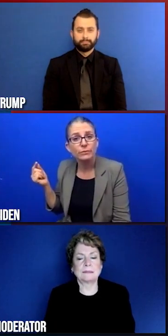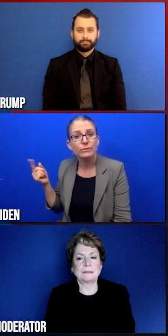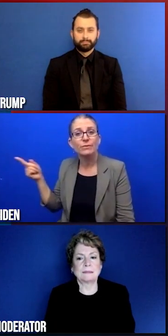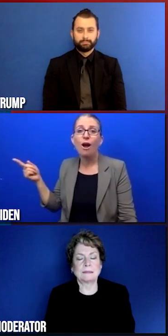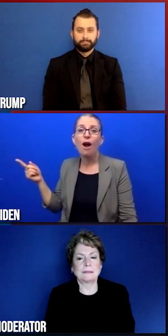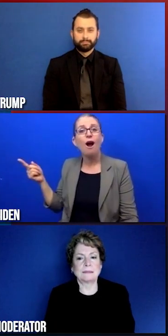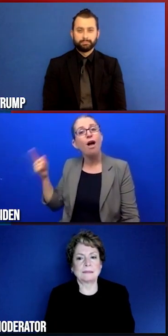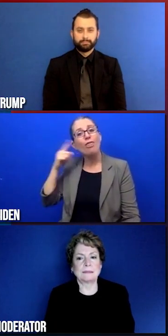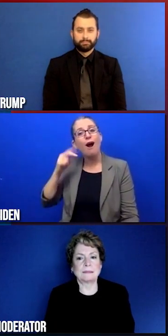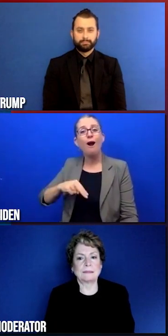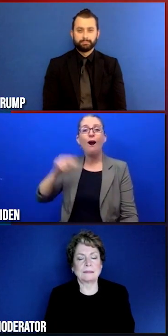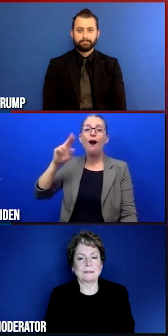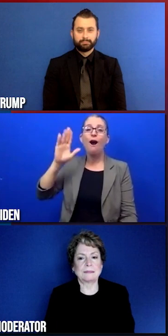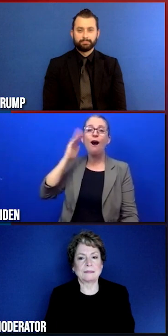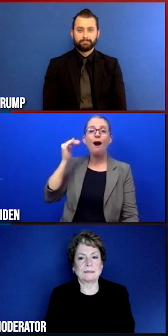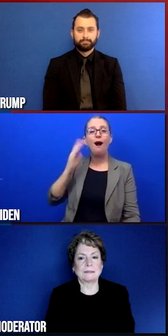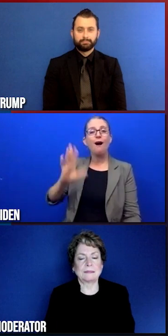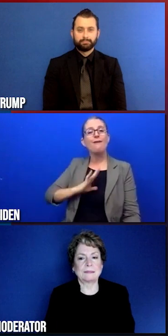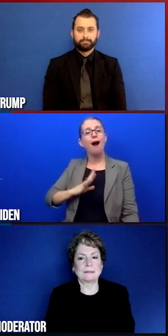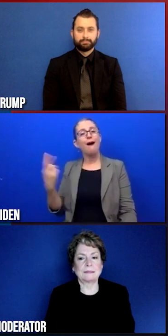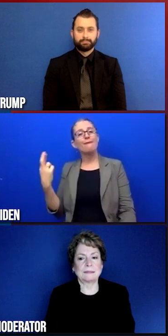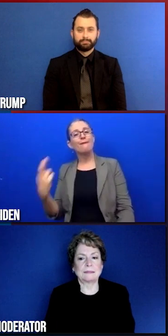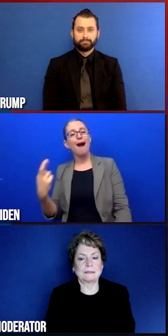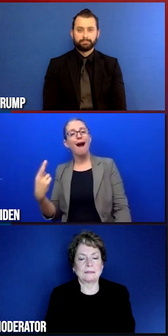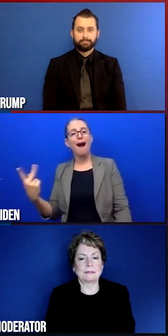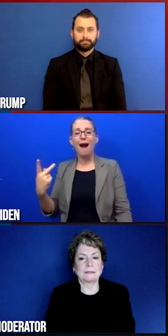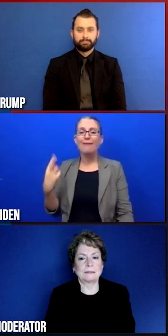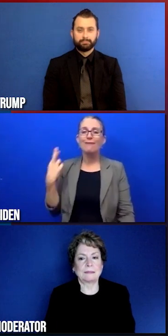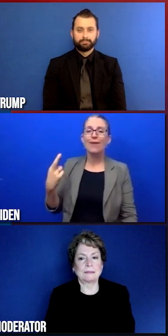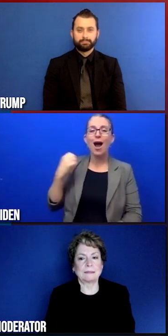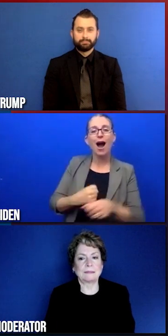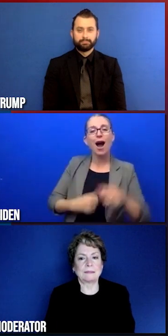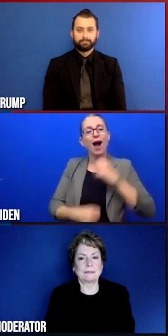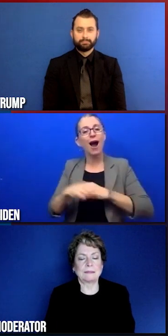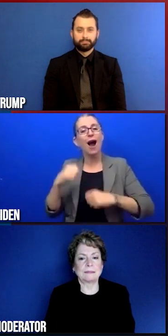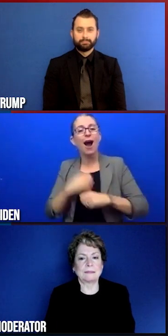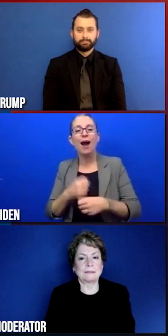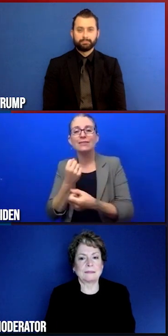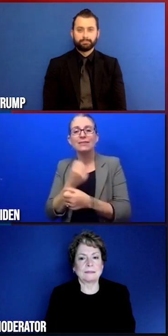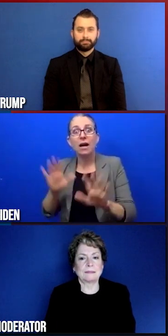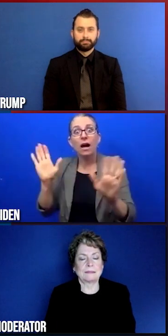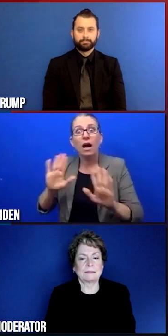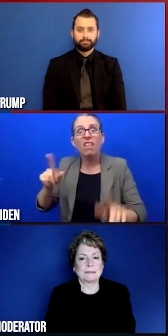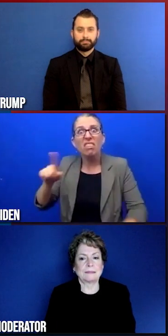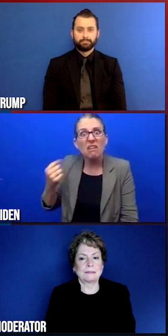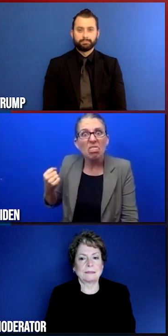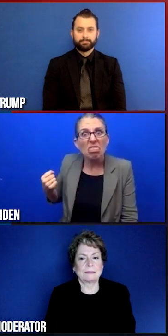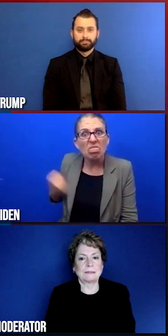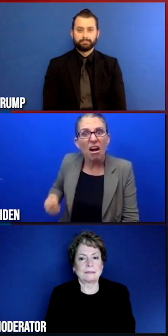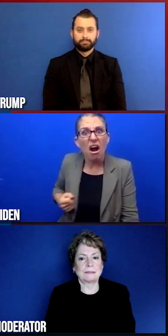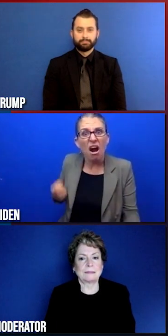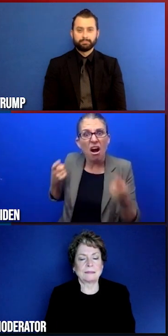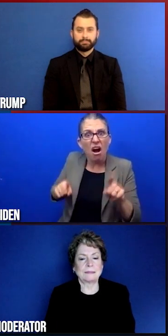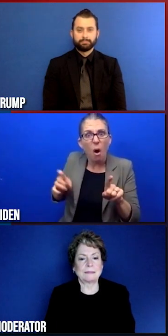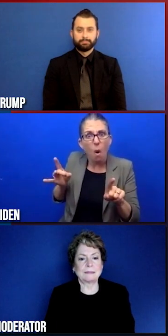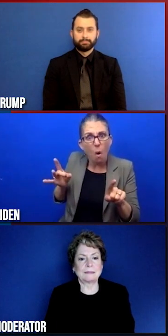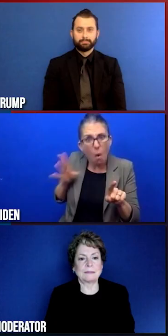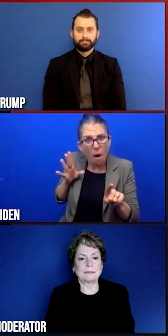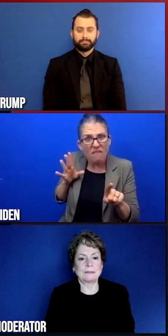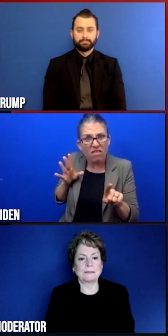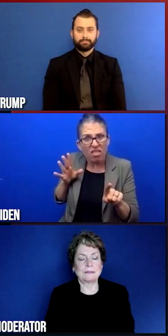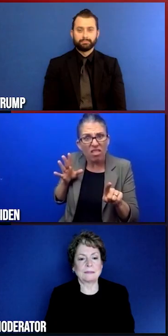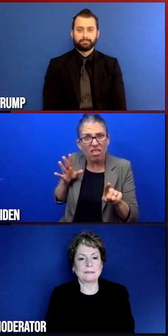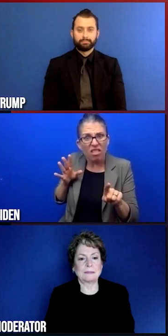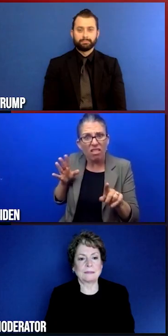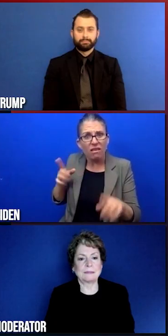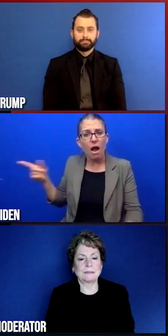better off. And they have much more capable missiles, able to reach U.S. territory much more easily than ever did before. Let me follow up with